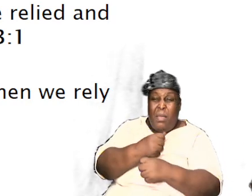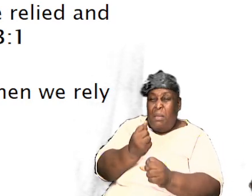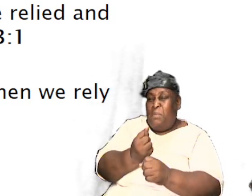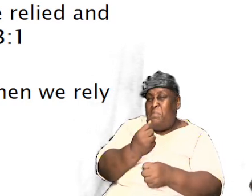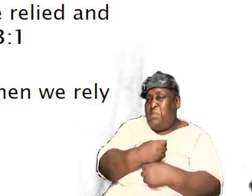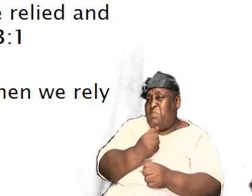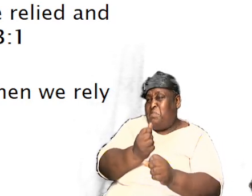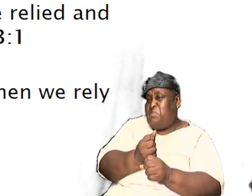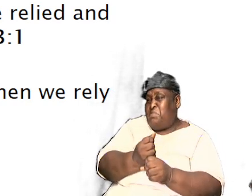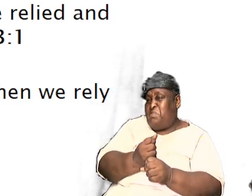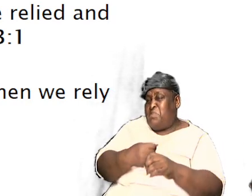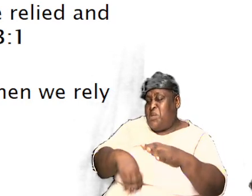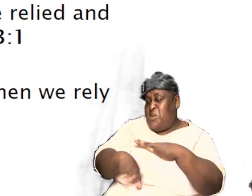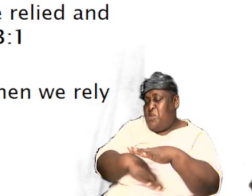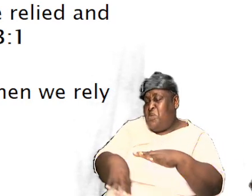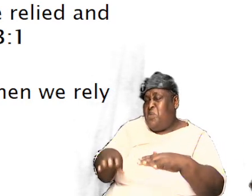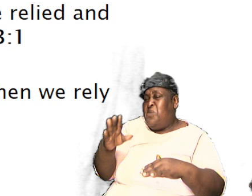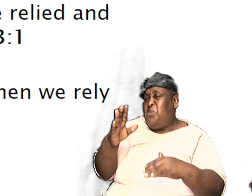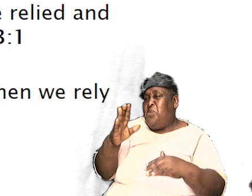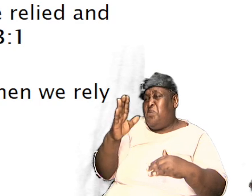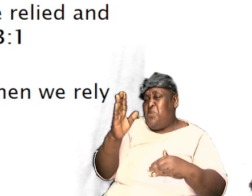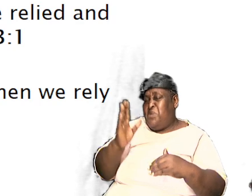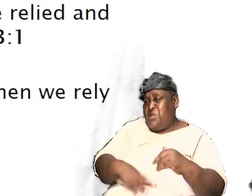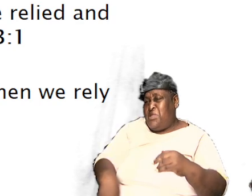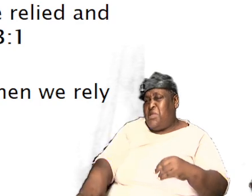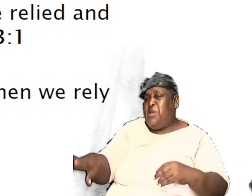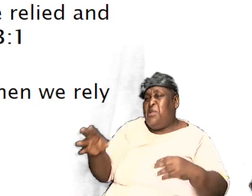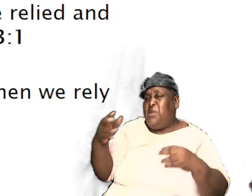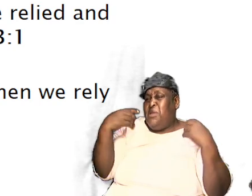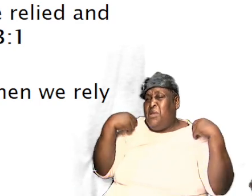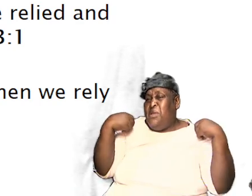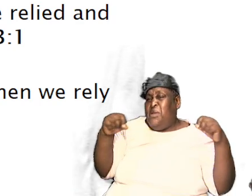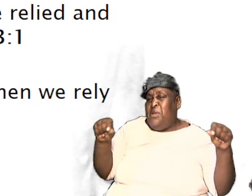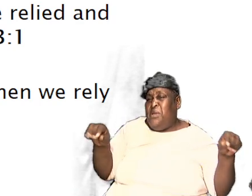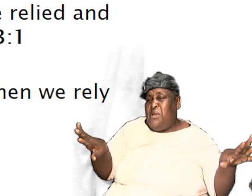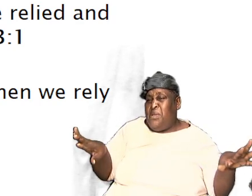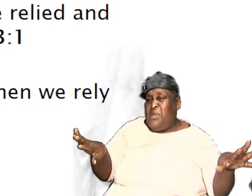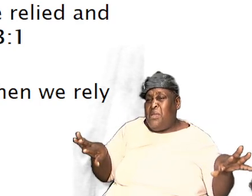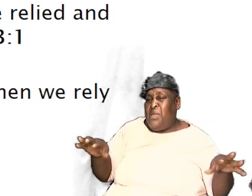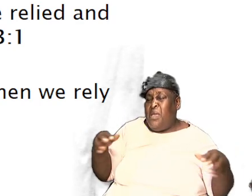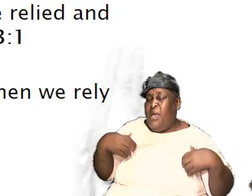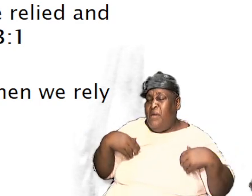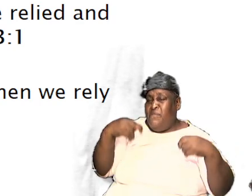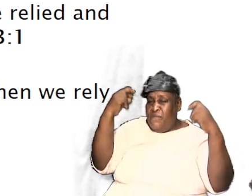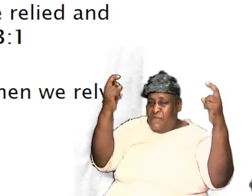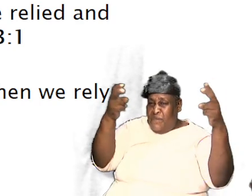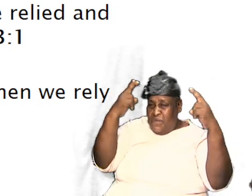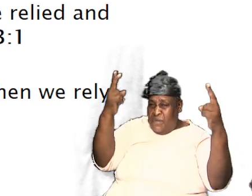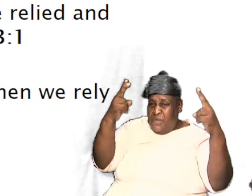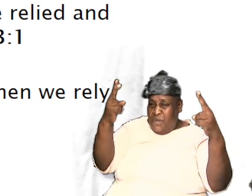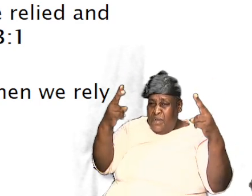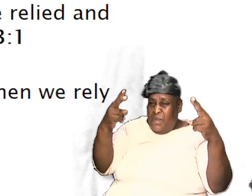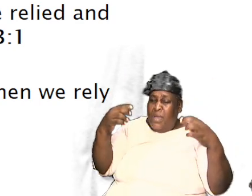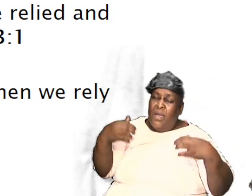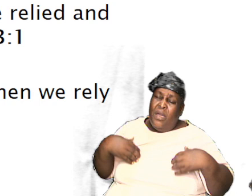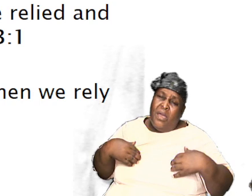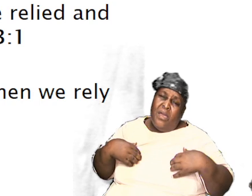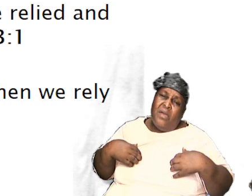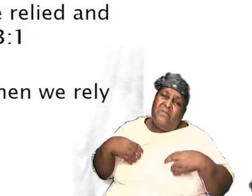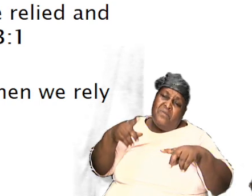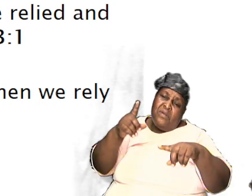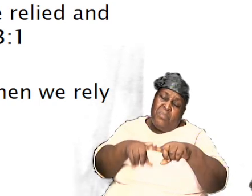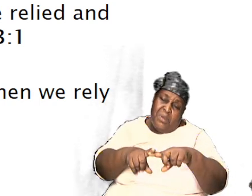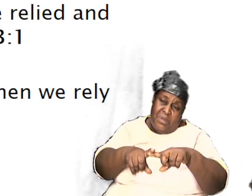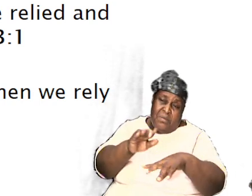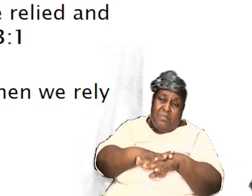our enemies. Amen. And if we are going to have the victory, it means that we are going to have to rely on